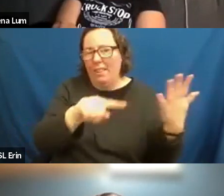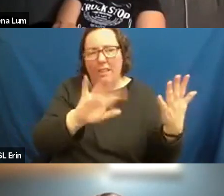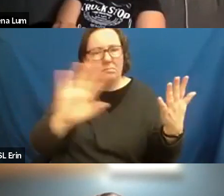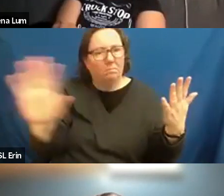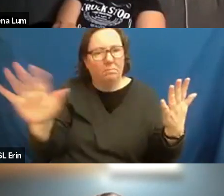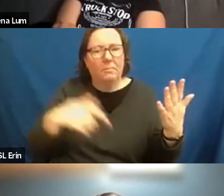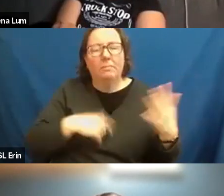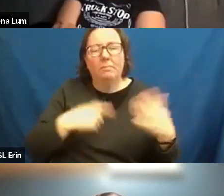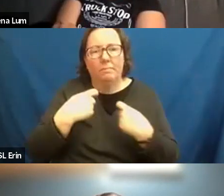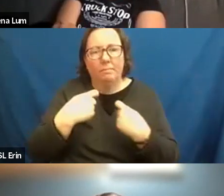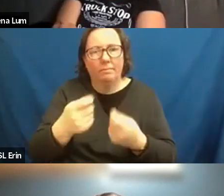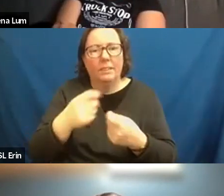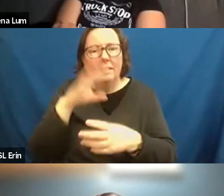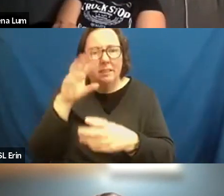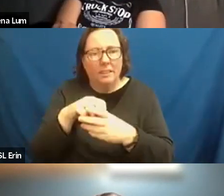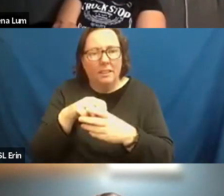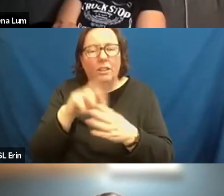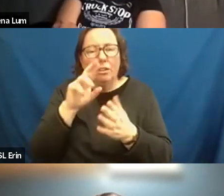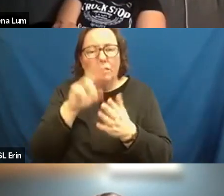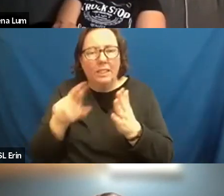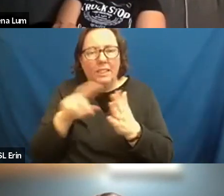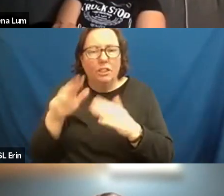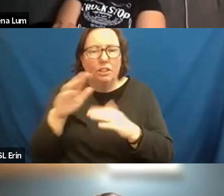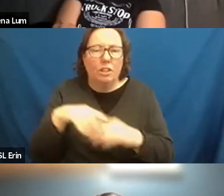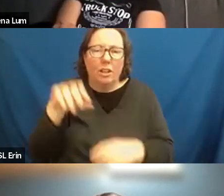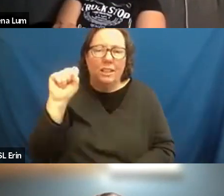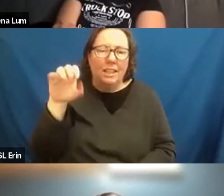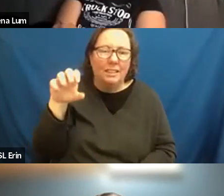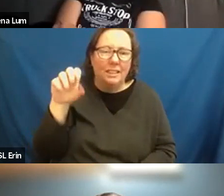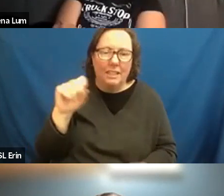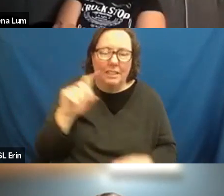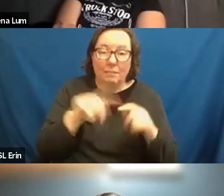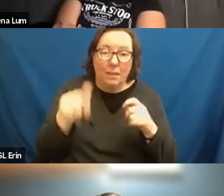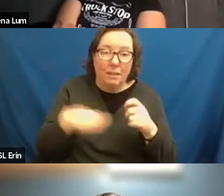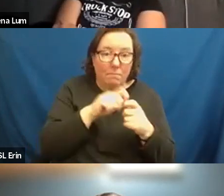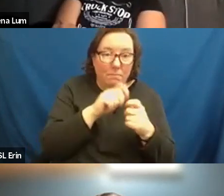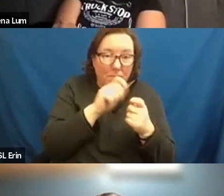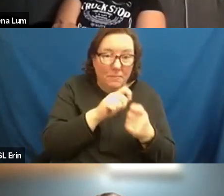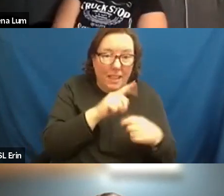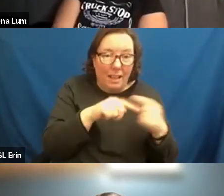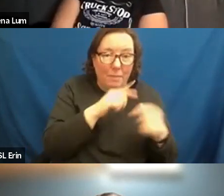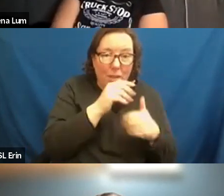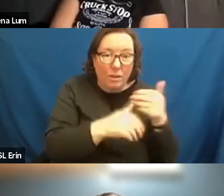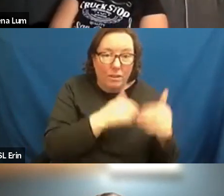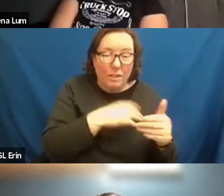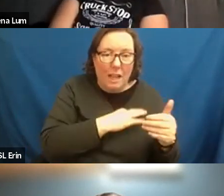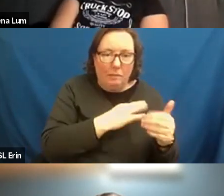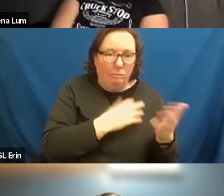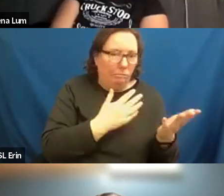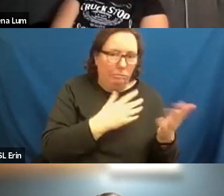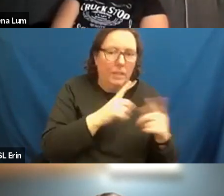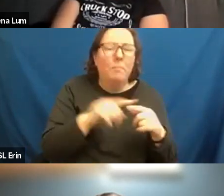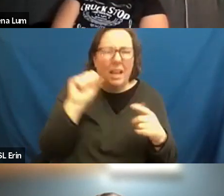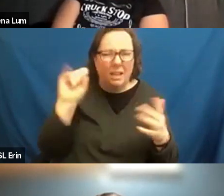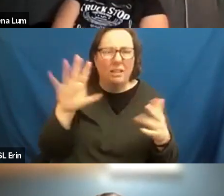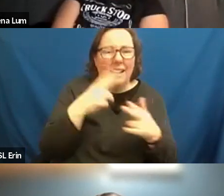research on socioeconomic status, and so I'm sorry I don't have more information on some of that. But I do have someone I can connect you